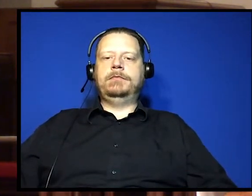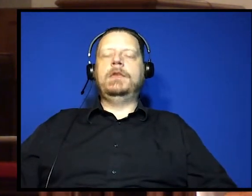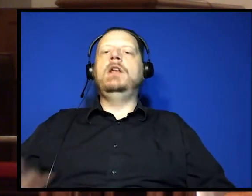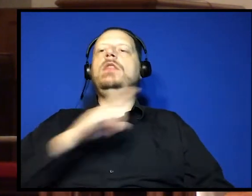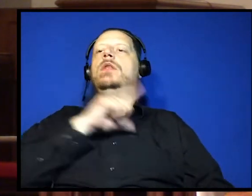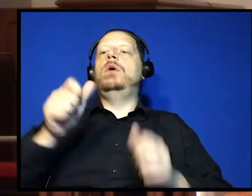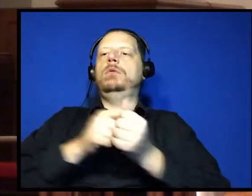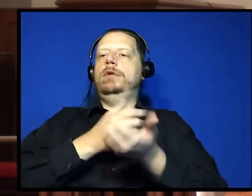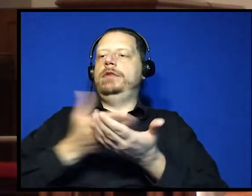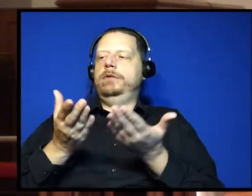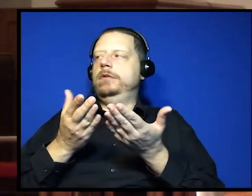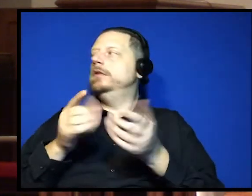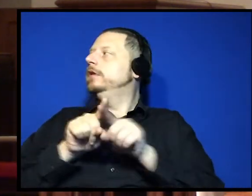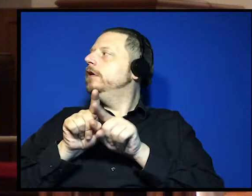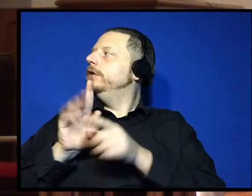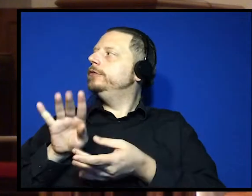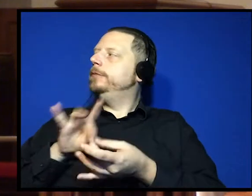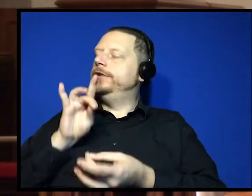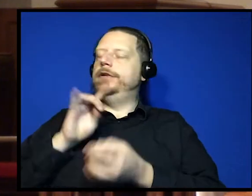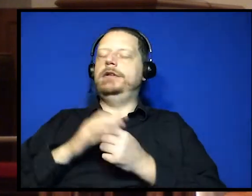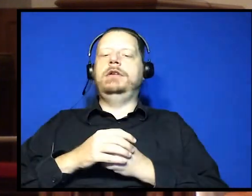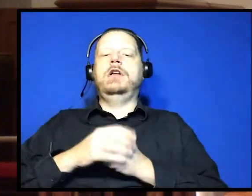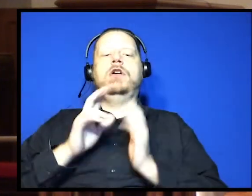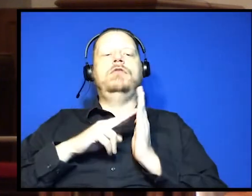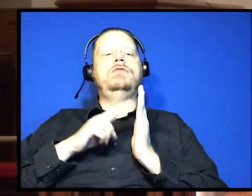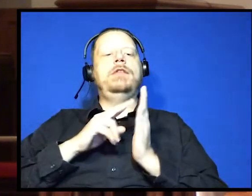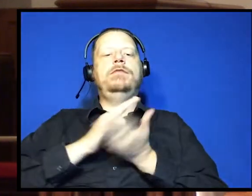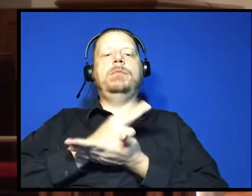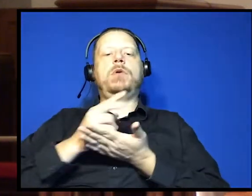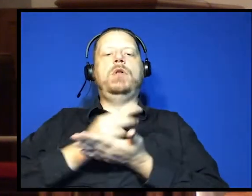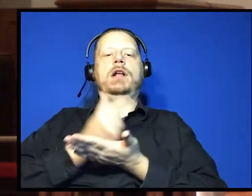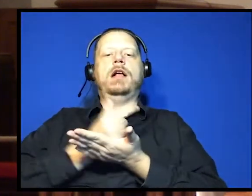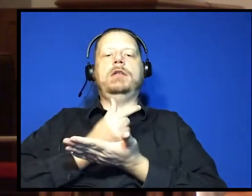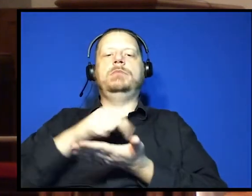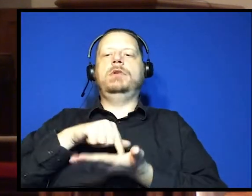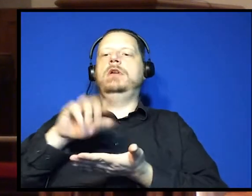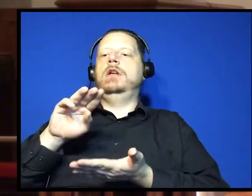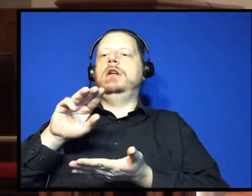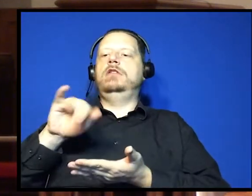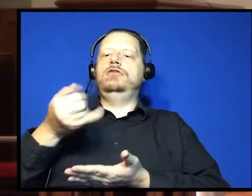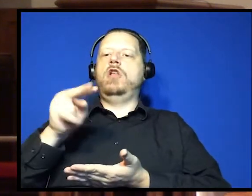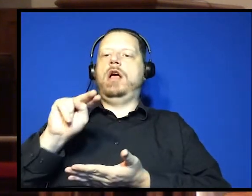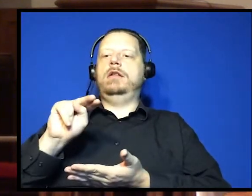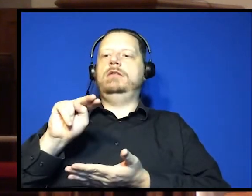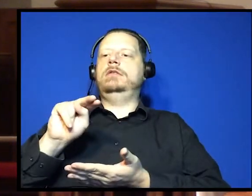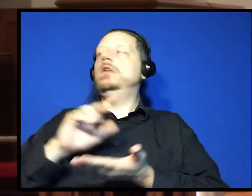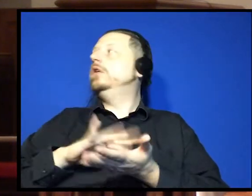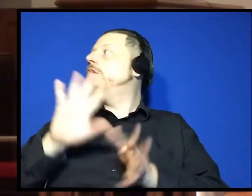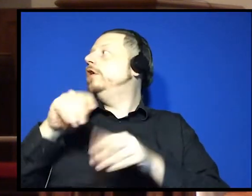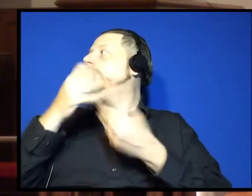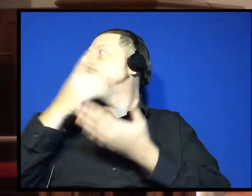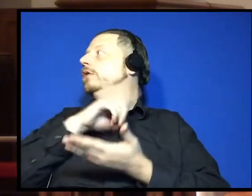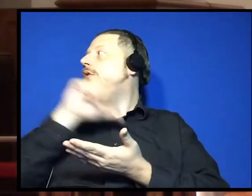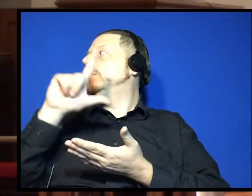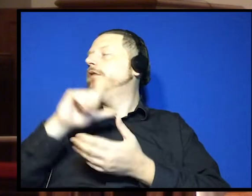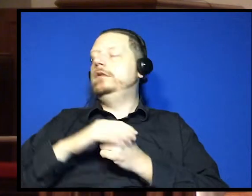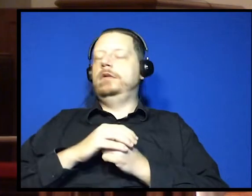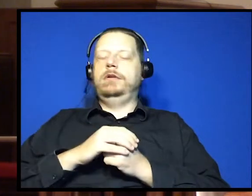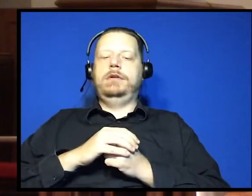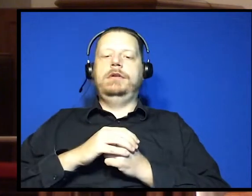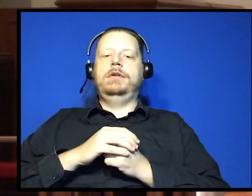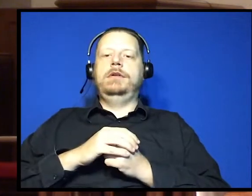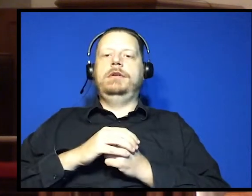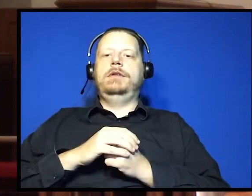hallelujah. The Lord be with you. And with your spirit. A reading from the Holy Gospel according to John. Glory to you, O Lord.